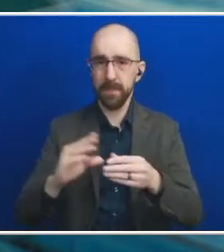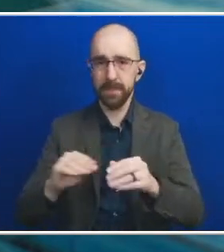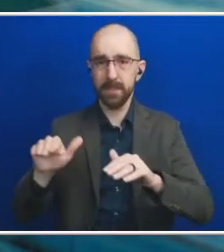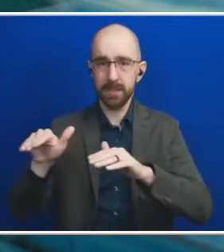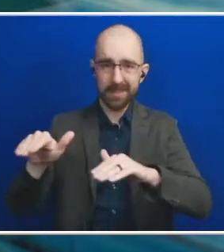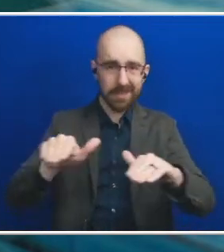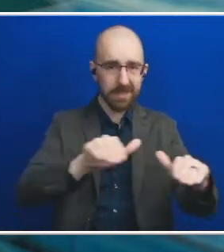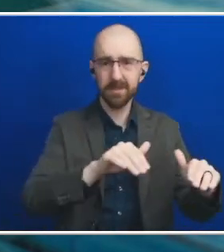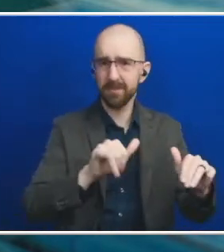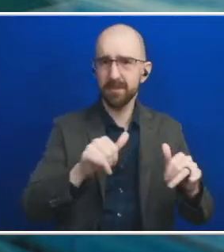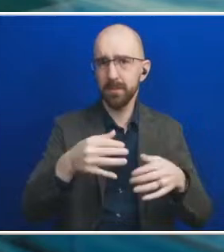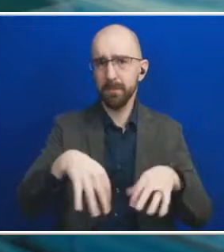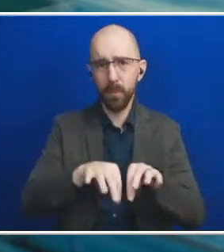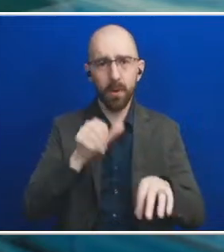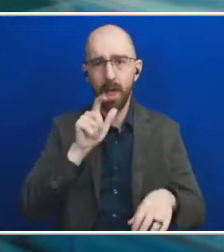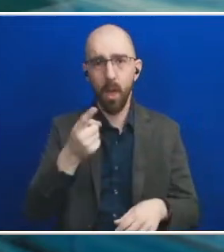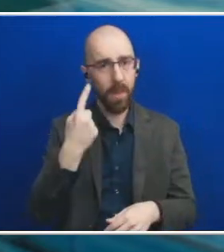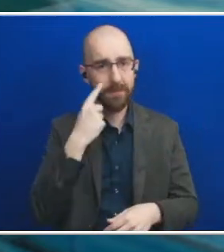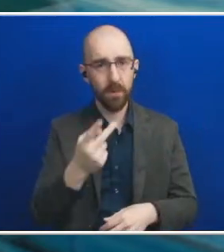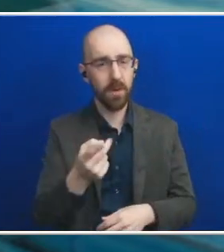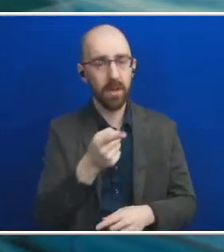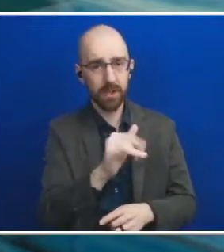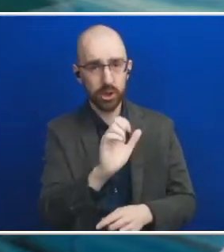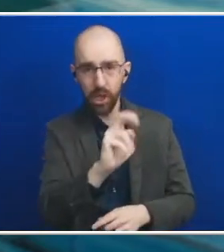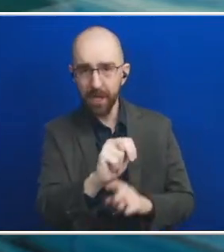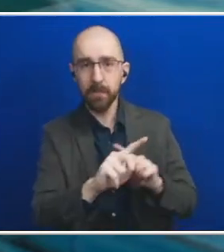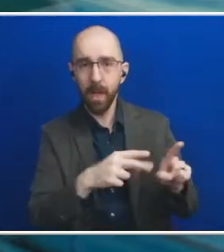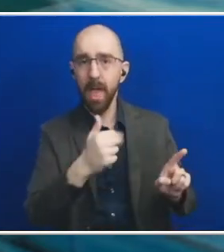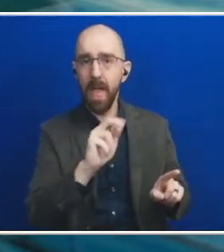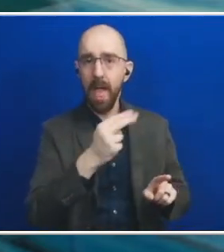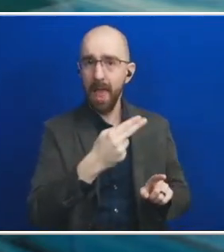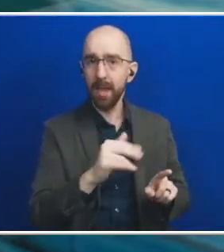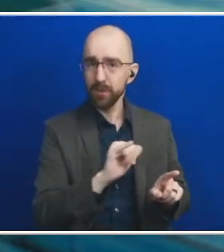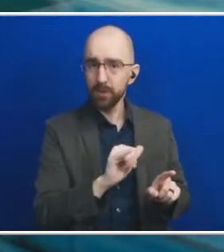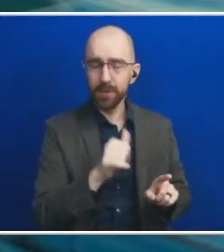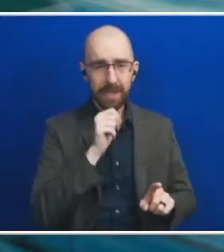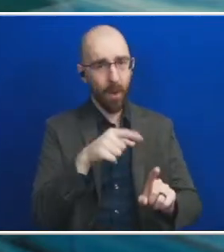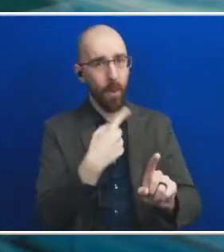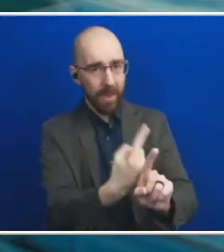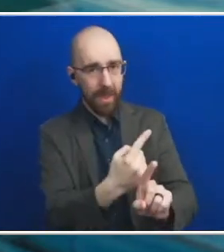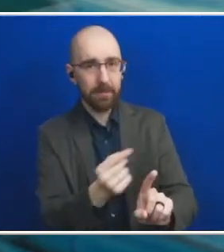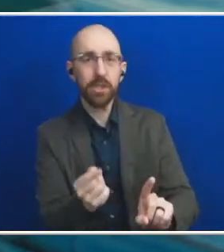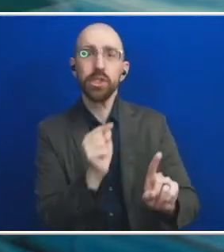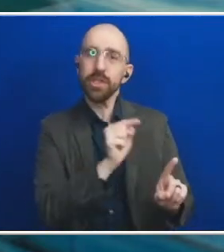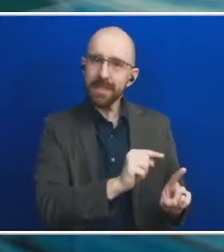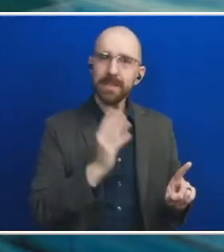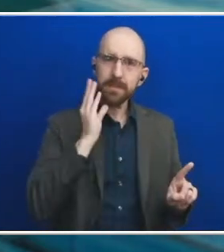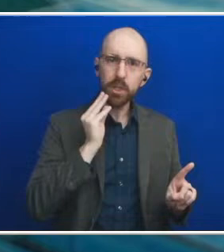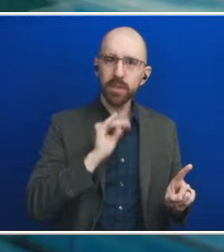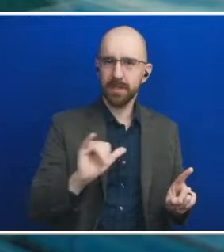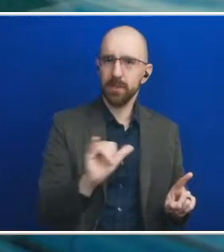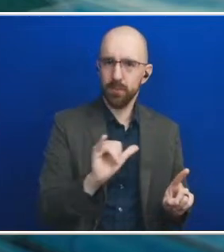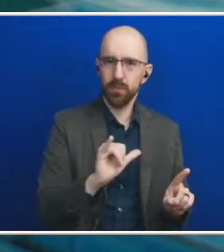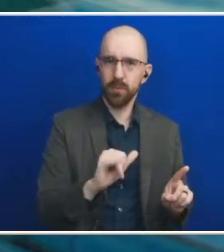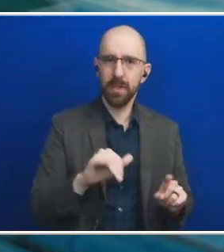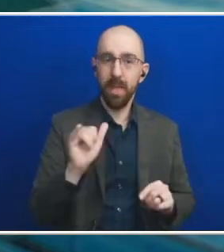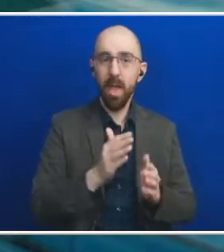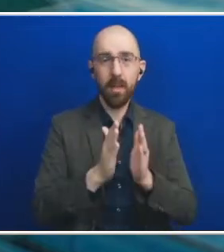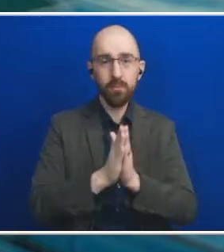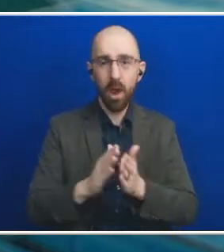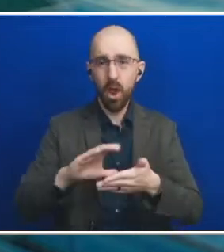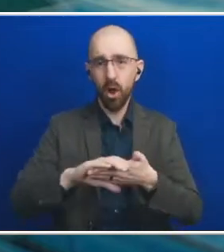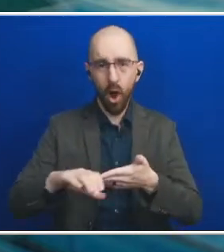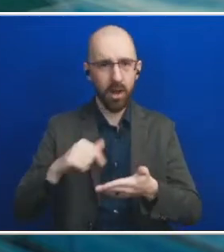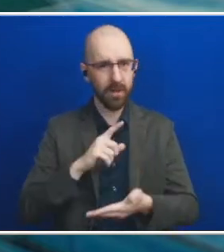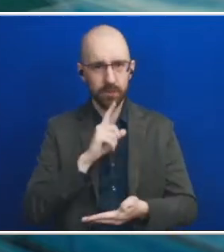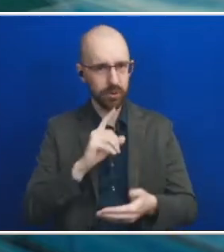just for Jackson, but for Hannah too, because it's not just Jackson going through it, it's Hannah going through it as well. Much like those prayer cards I'm sure have said, is, it's both